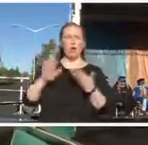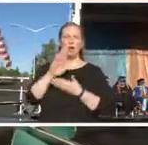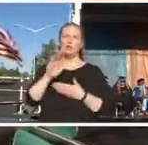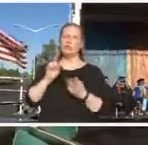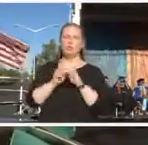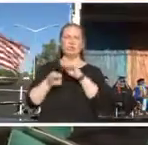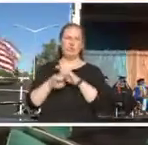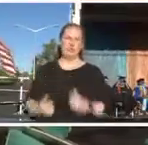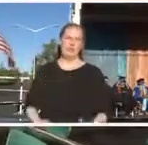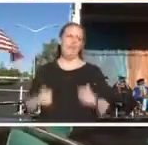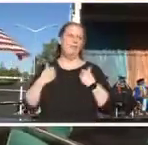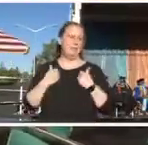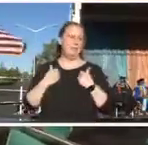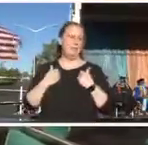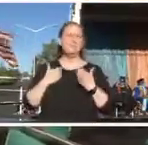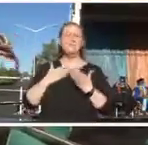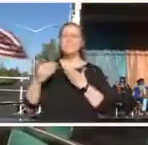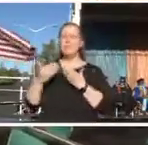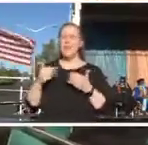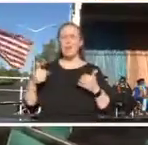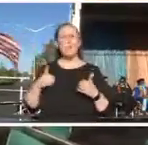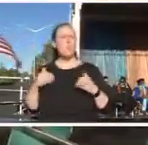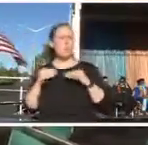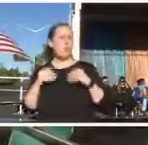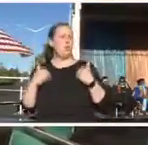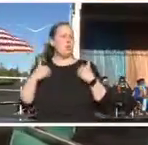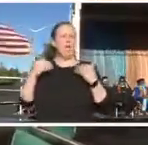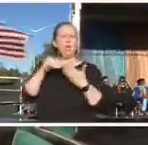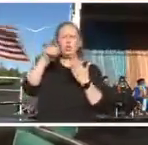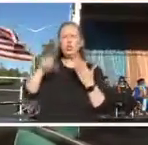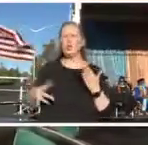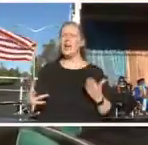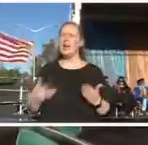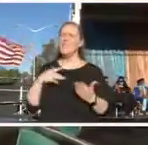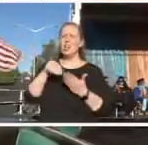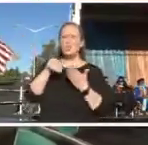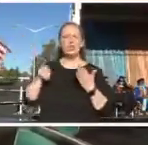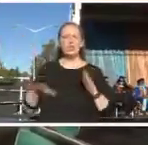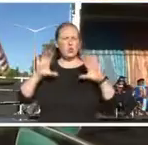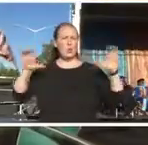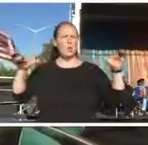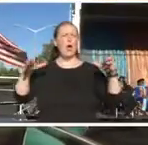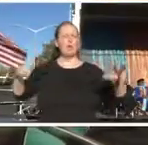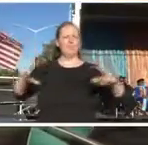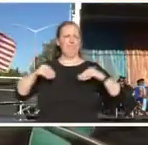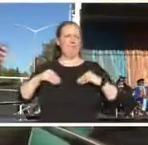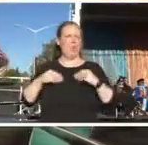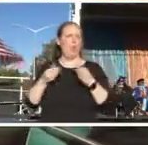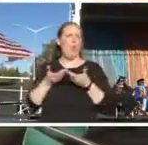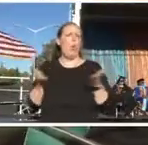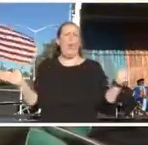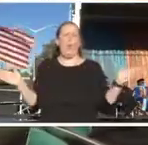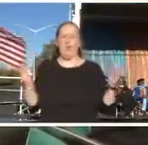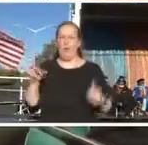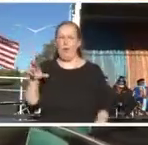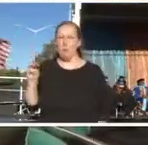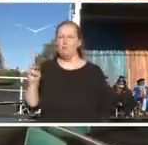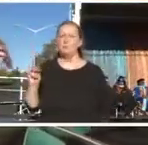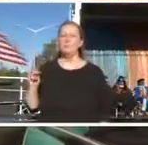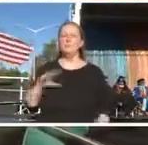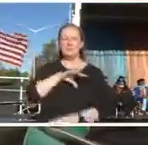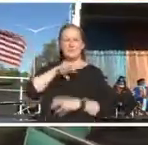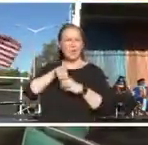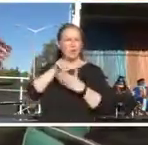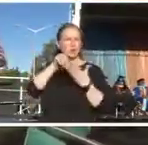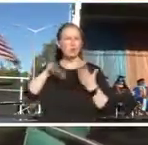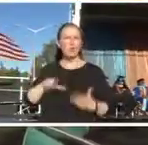life-changing. Even as a younger student, I have felt the student body take me in with open arms. Being involved with student life